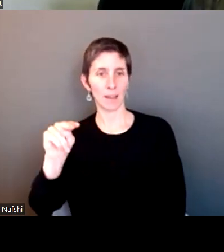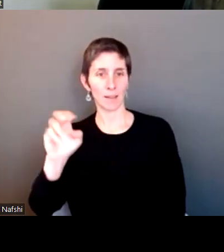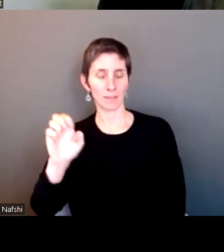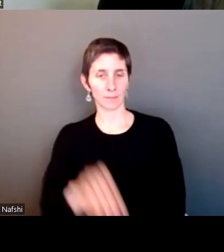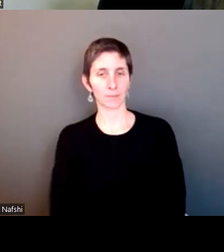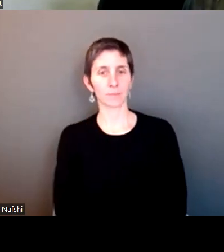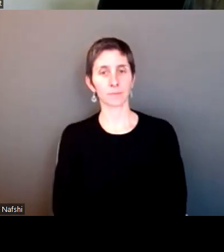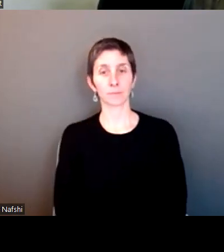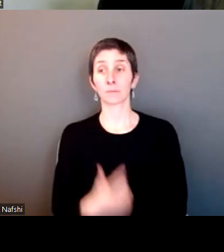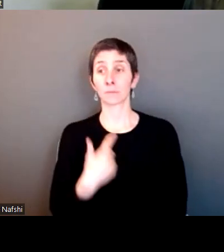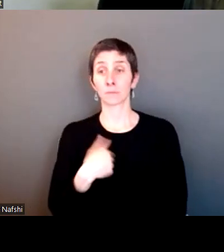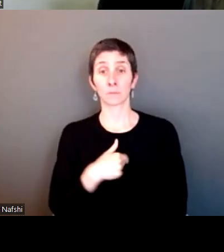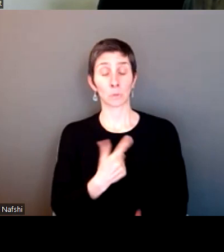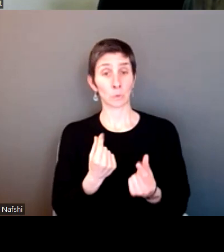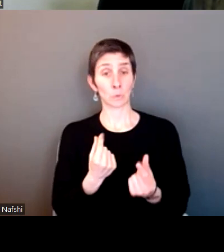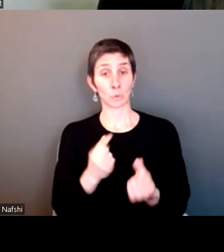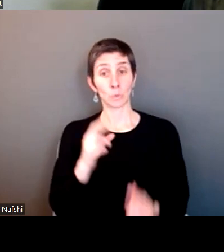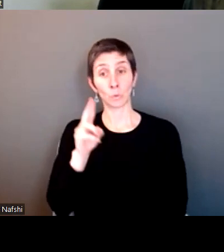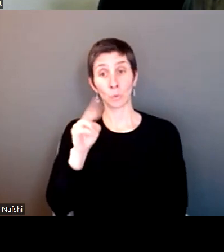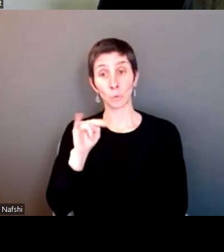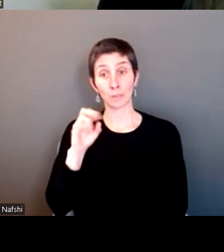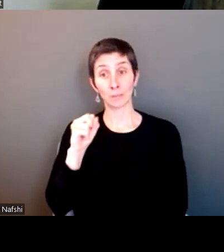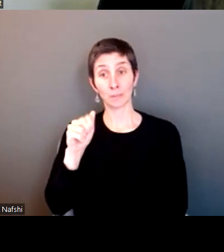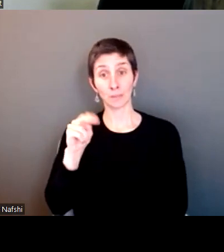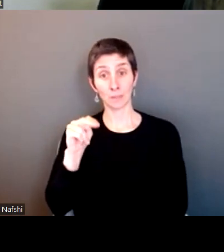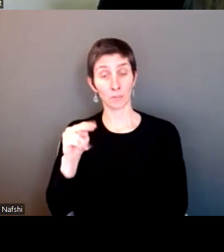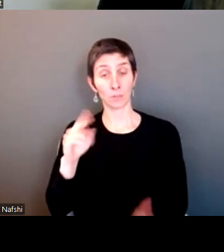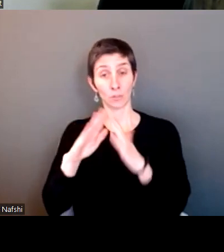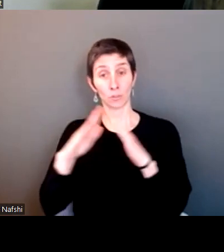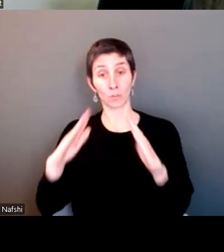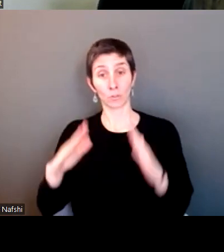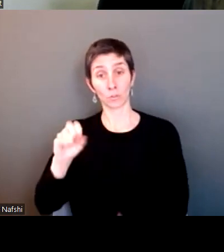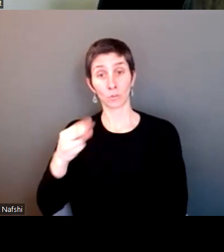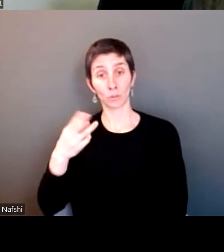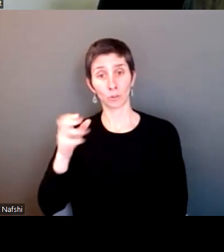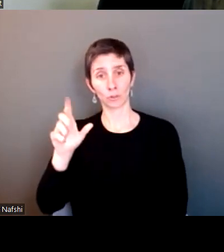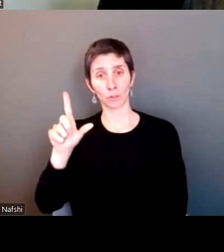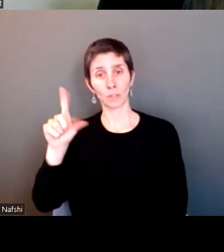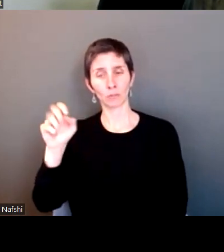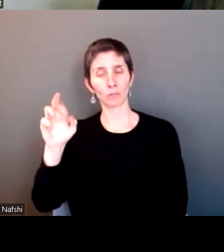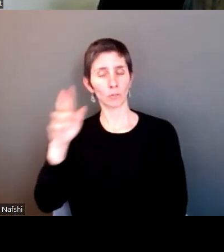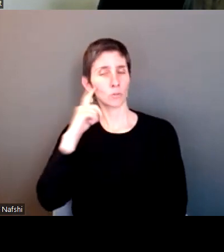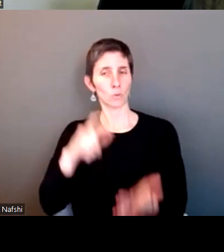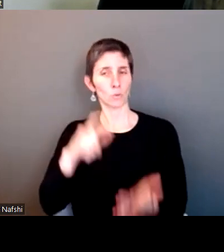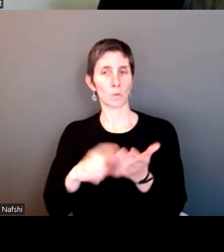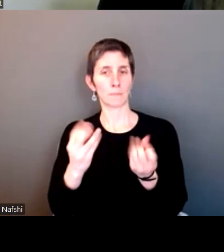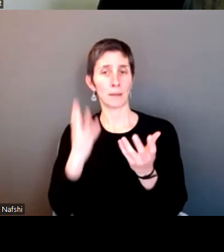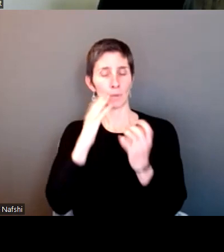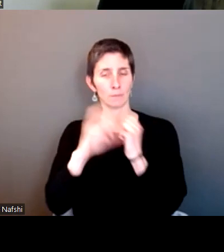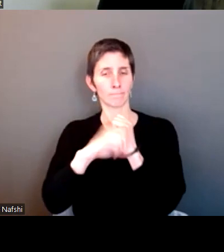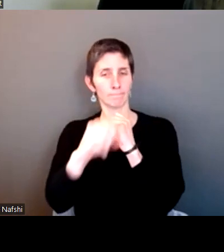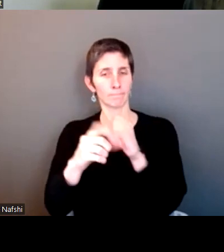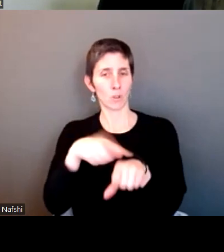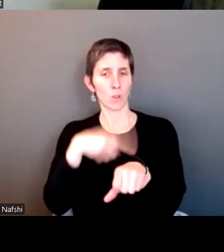we do keep clients for a longer period of time. We find with our seniors, it's a lot, maybe a bit more